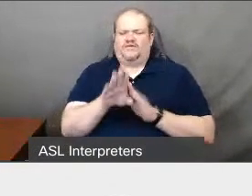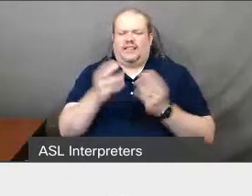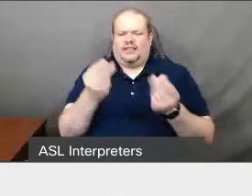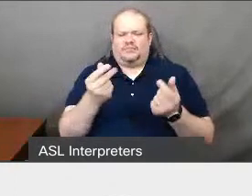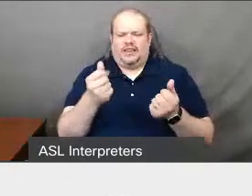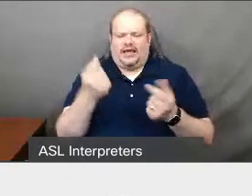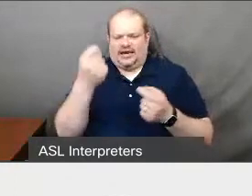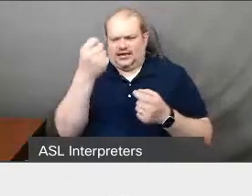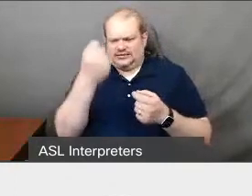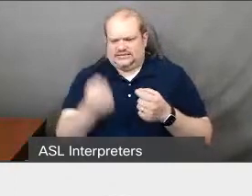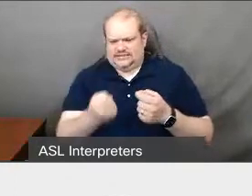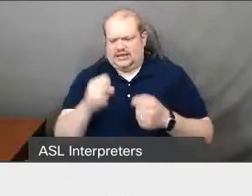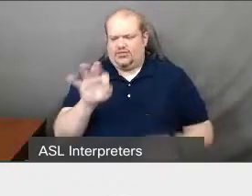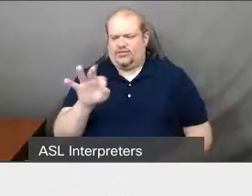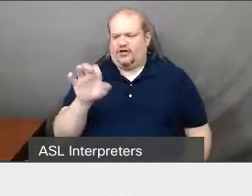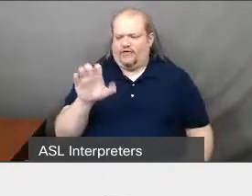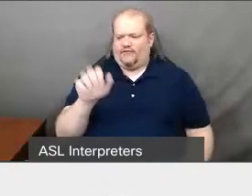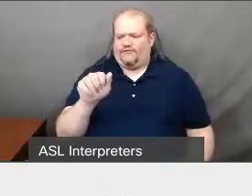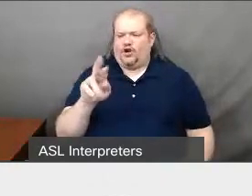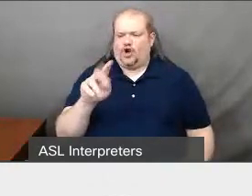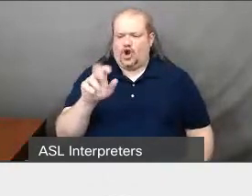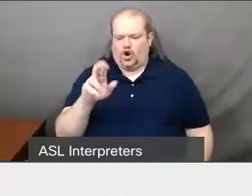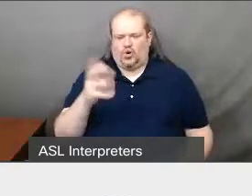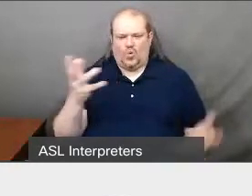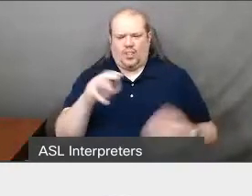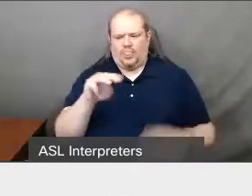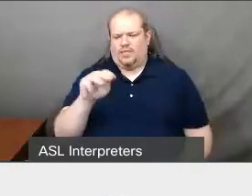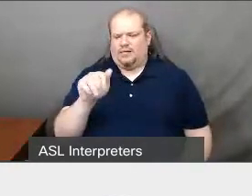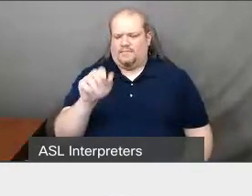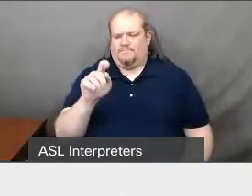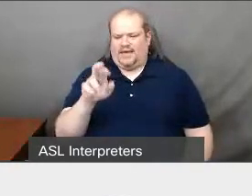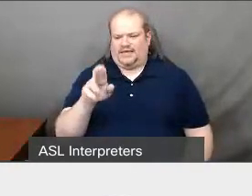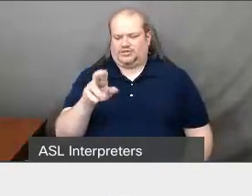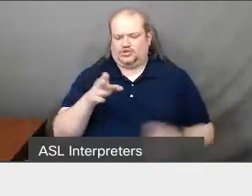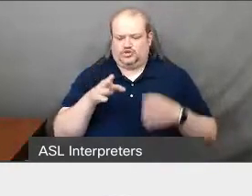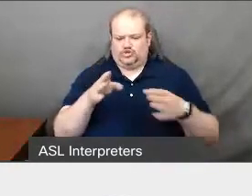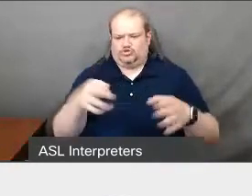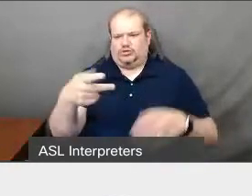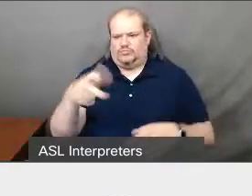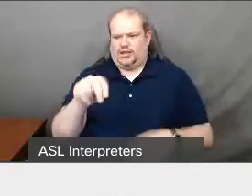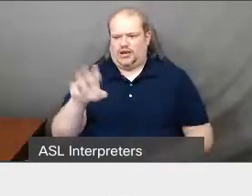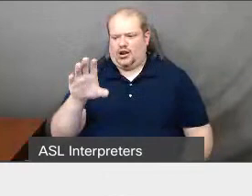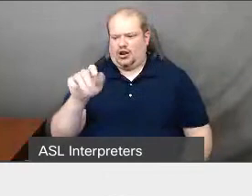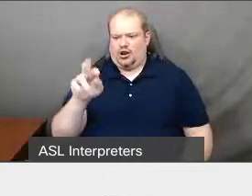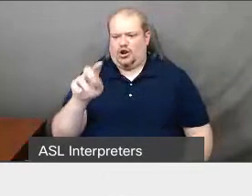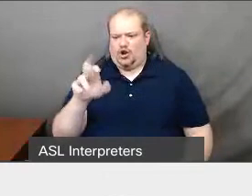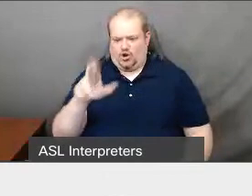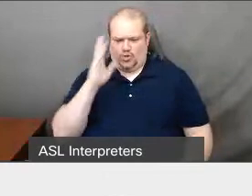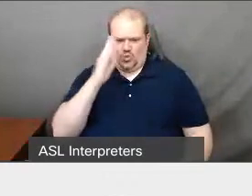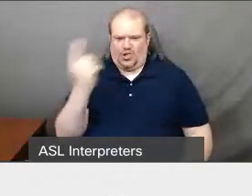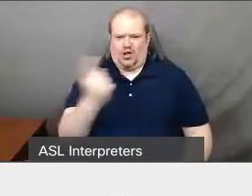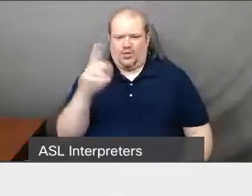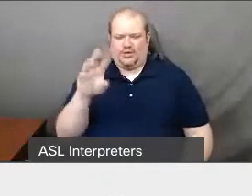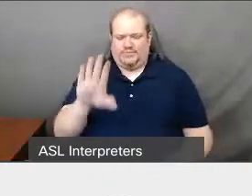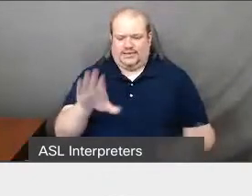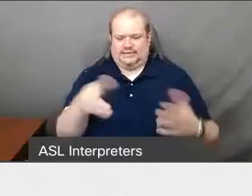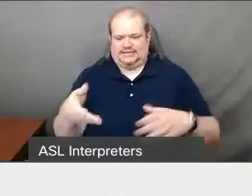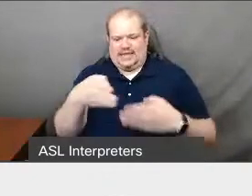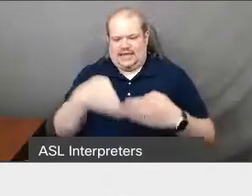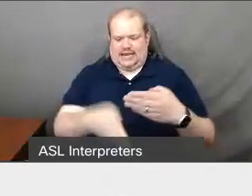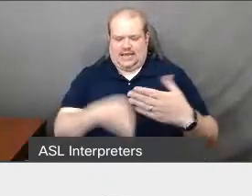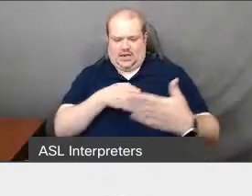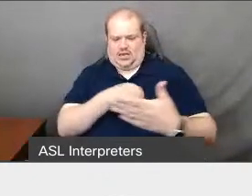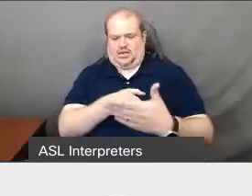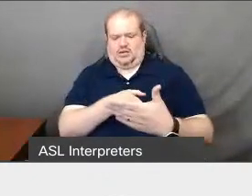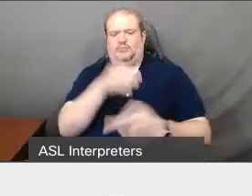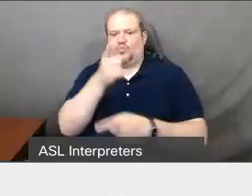of Carter, what the master street plan has. Carter will always be a dead-end street. Is that correct? Okay. That's correct.